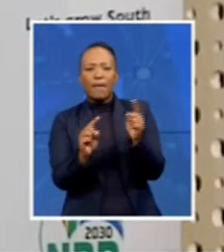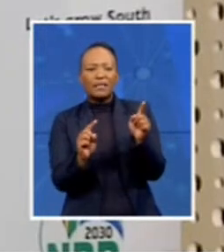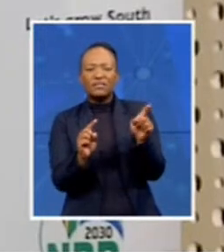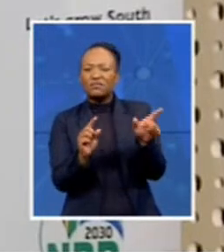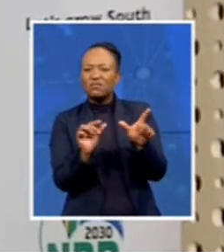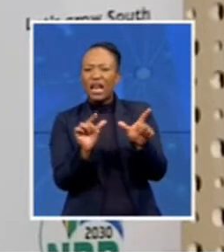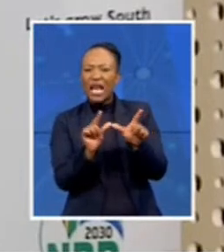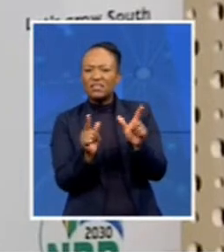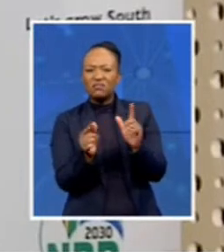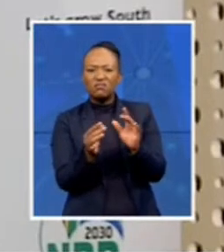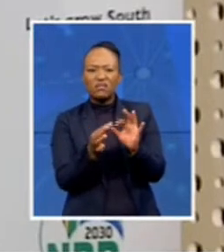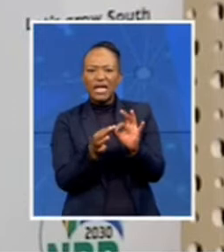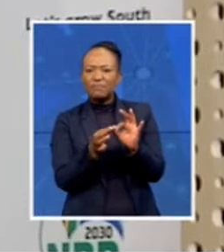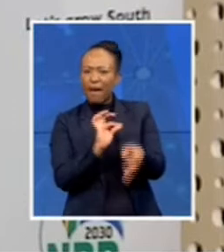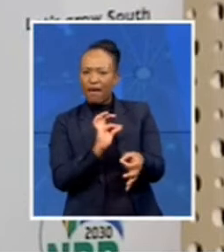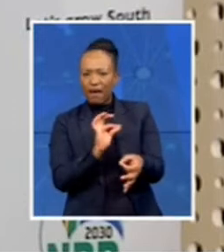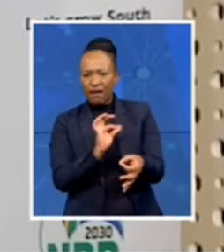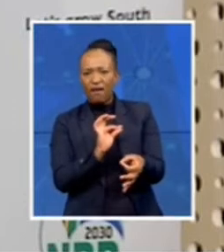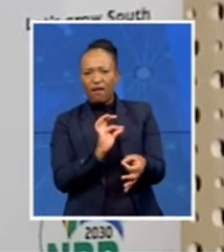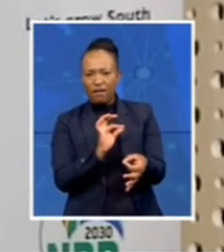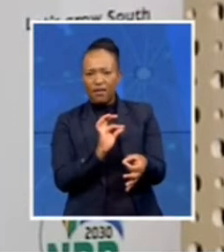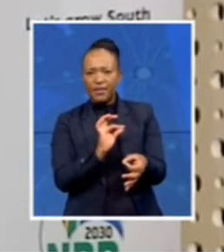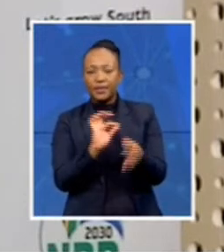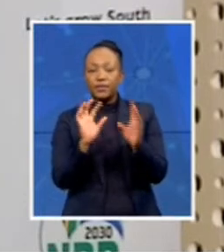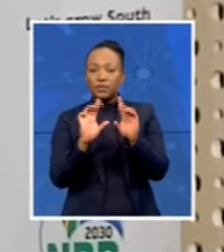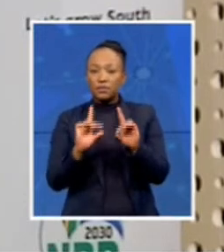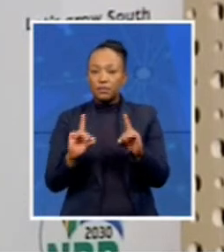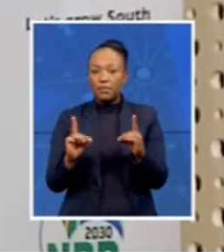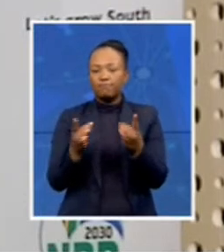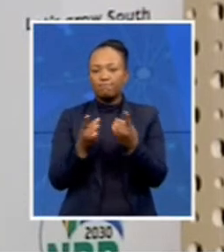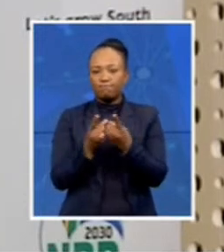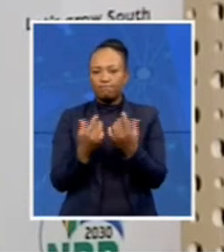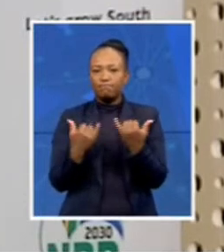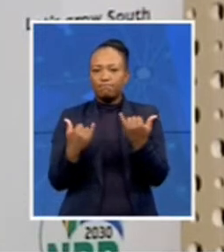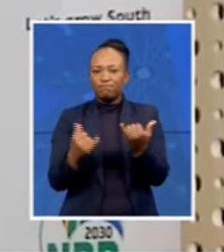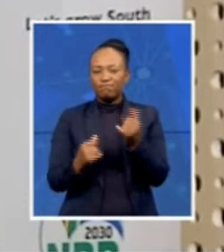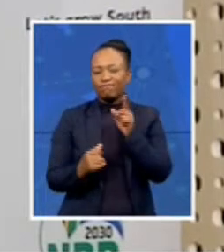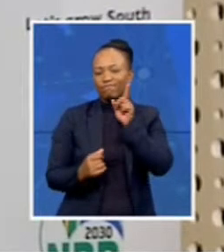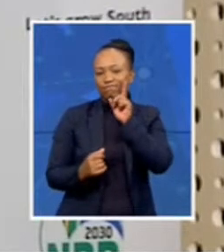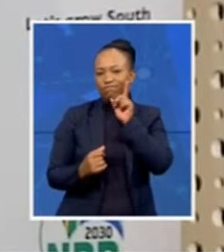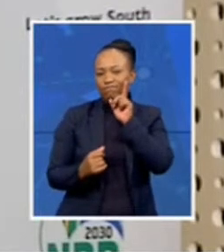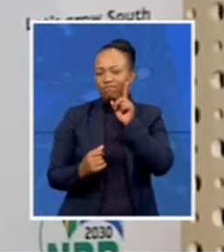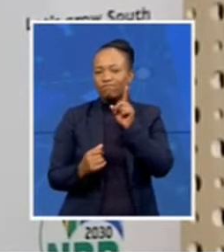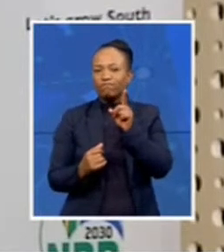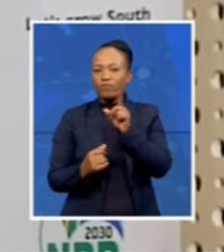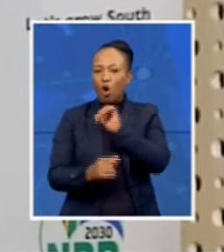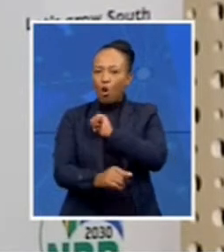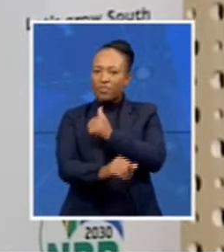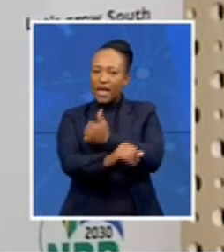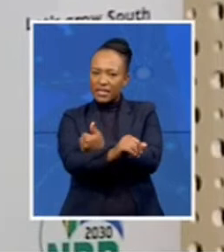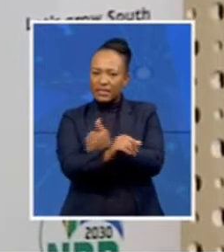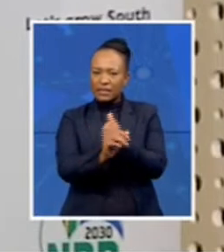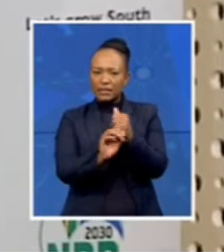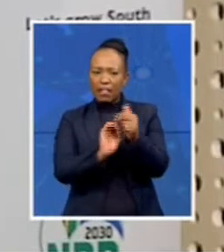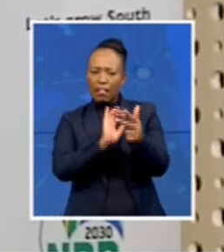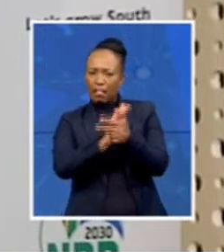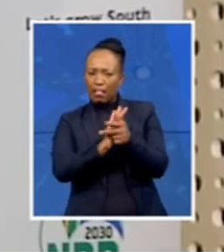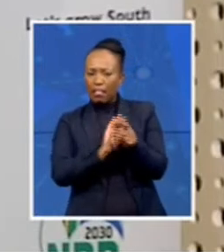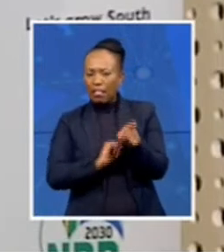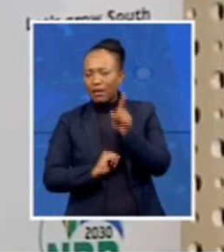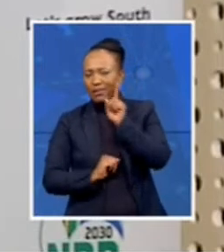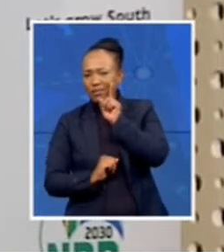is progressing with verification of the authorization status of a further 141